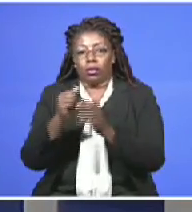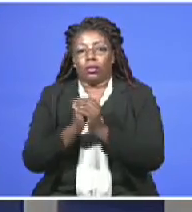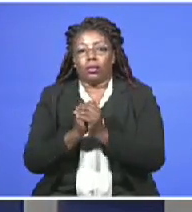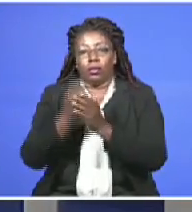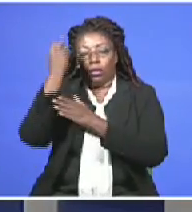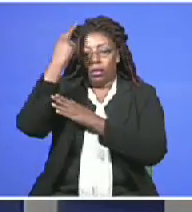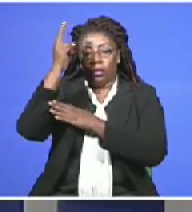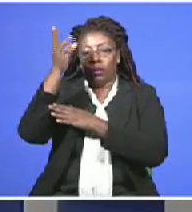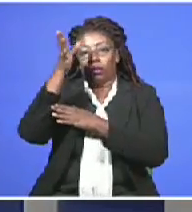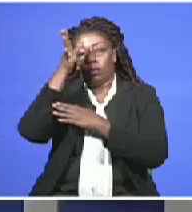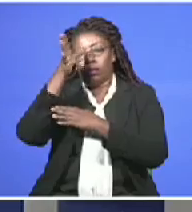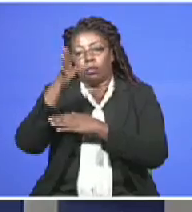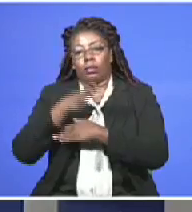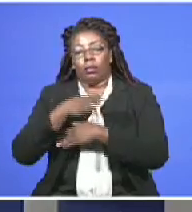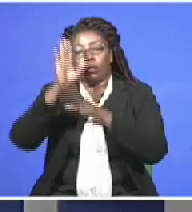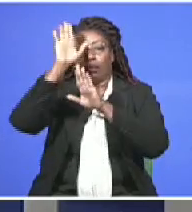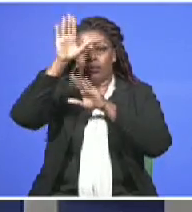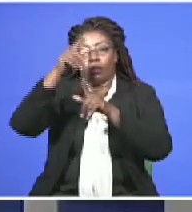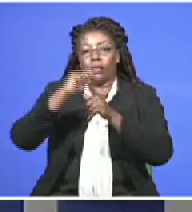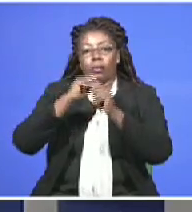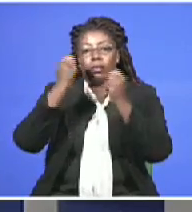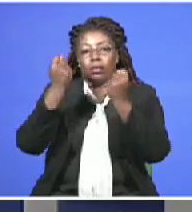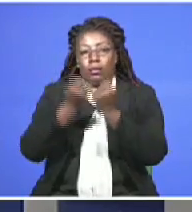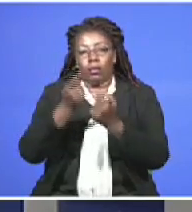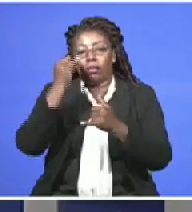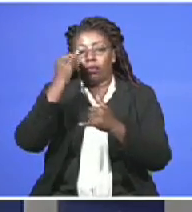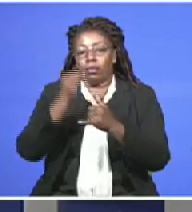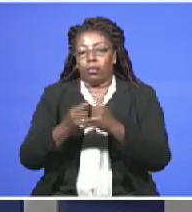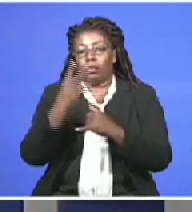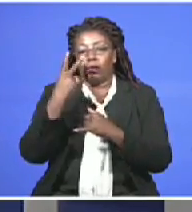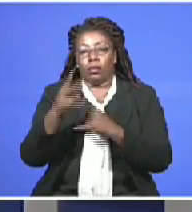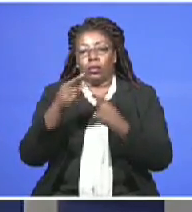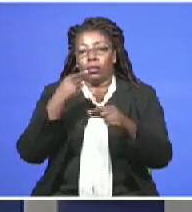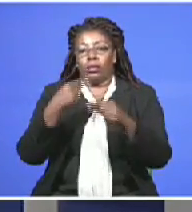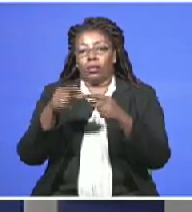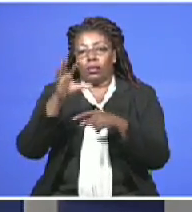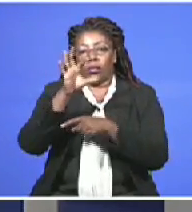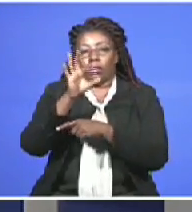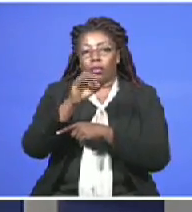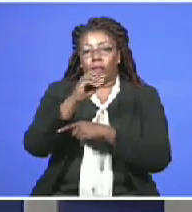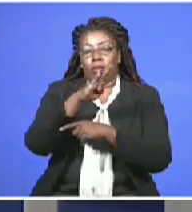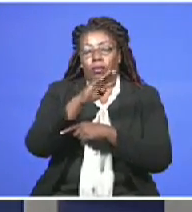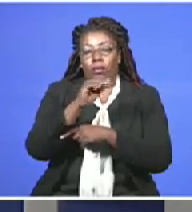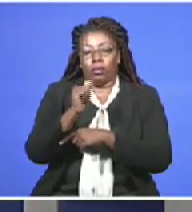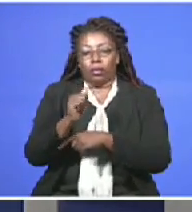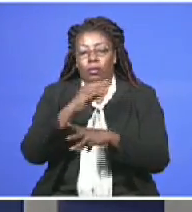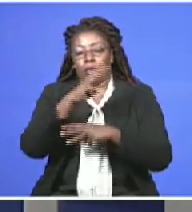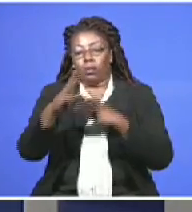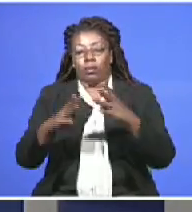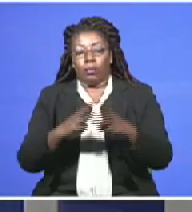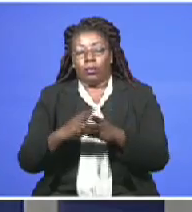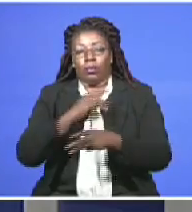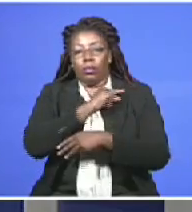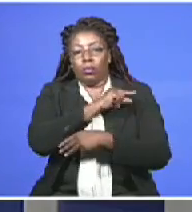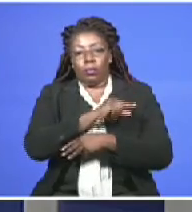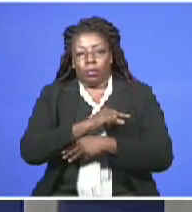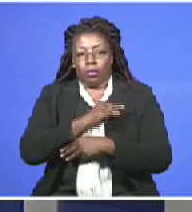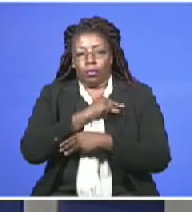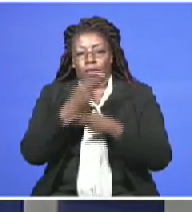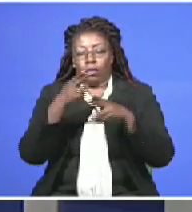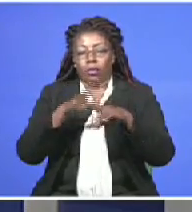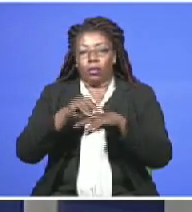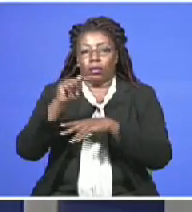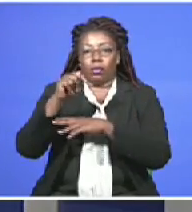Our senior men's national basketball team finalized for their 2-game series in the FIBA World Cup qualifiers that tip off on Thursday against the